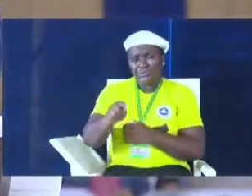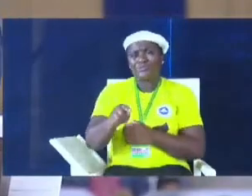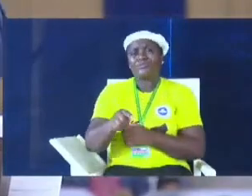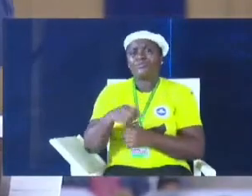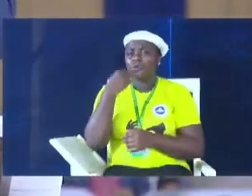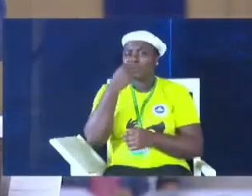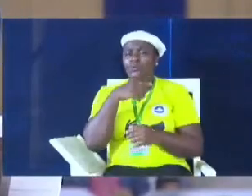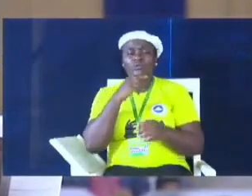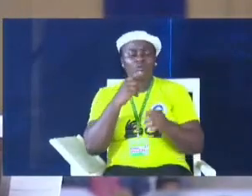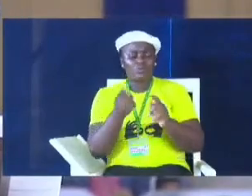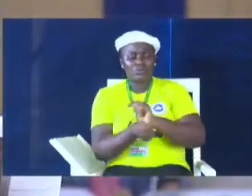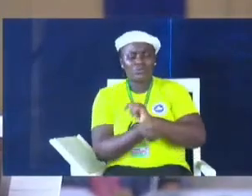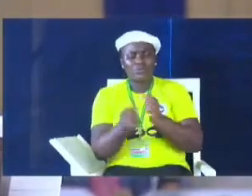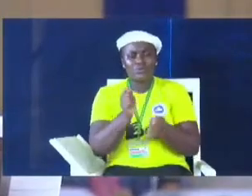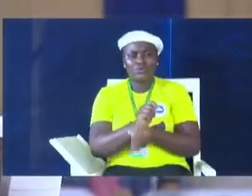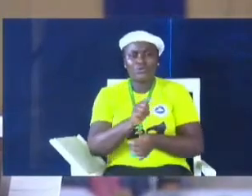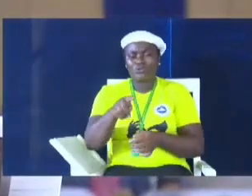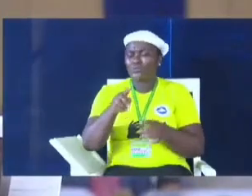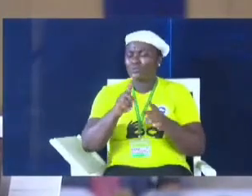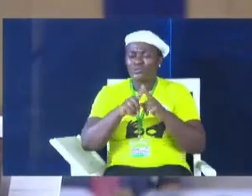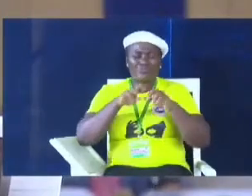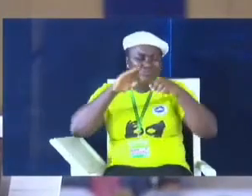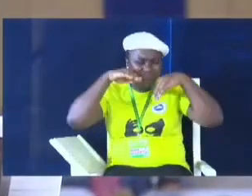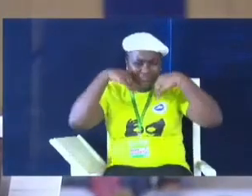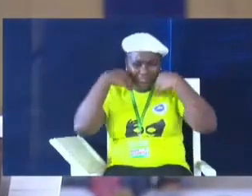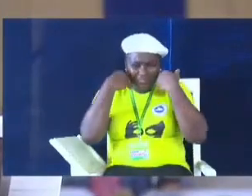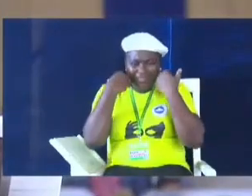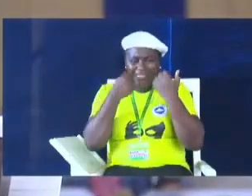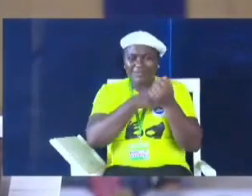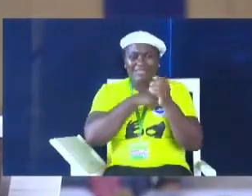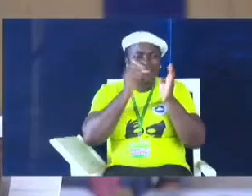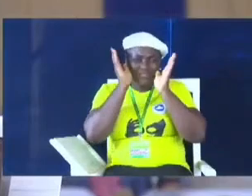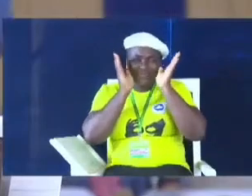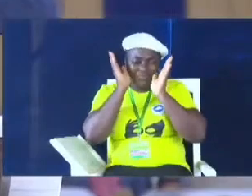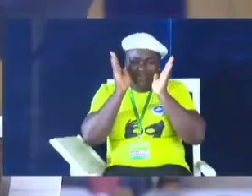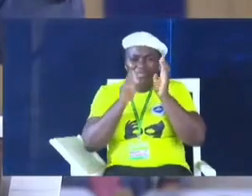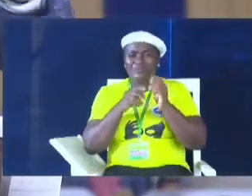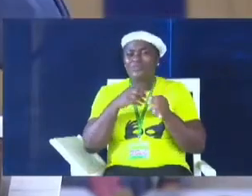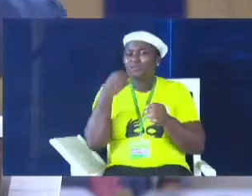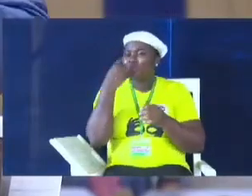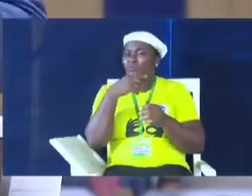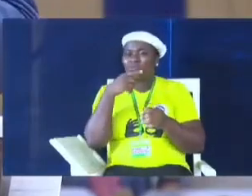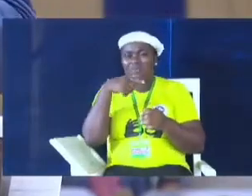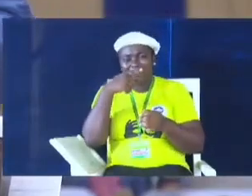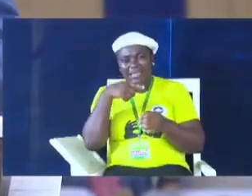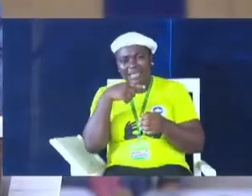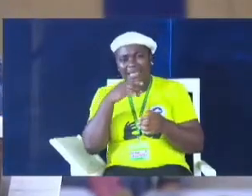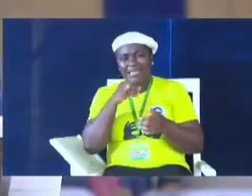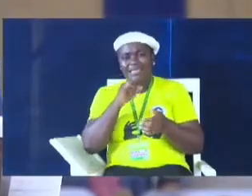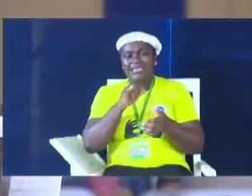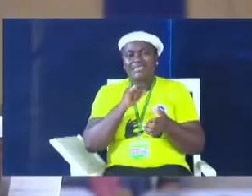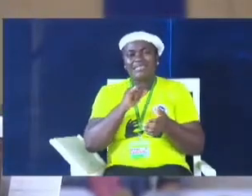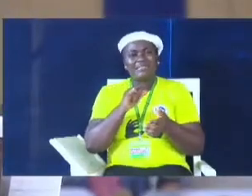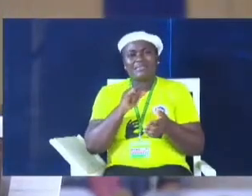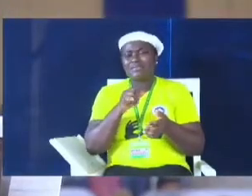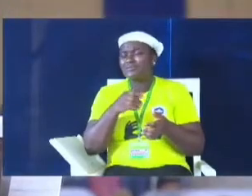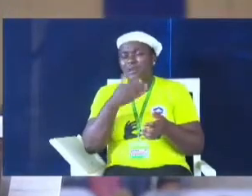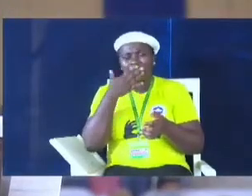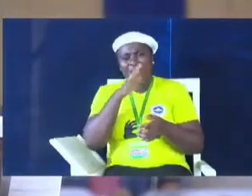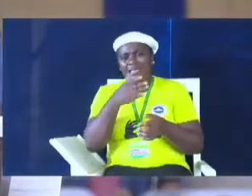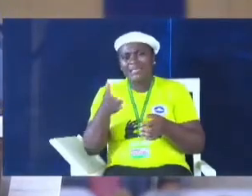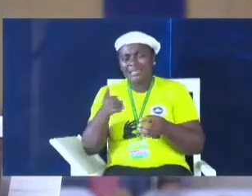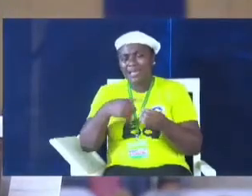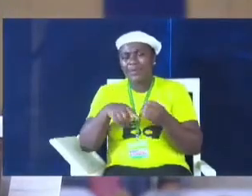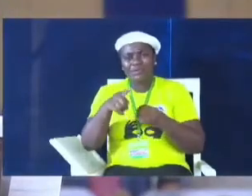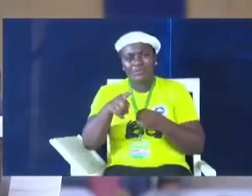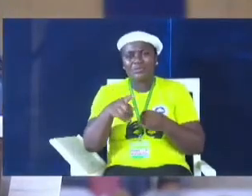who turned you to an object of ridicule and shame, who said good riddance or bad rubbish to you,